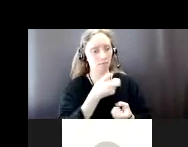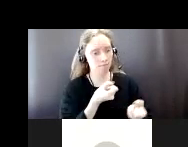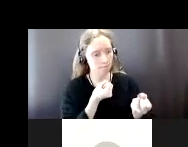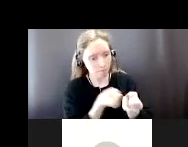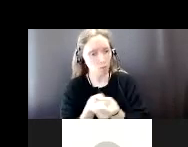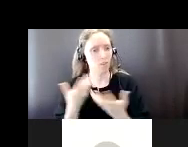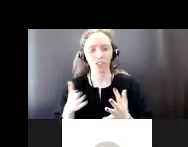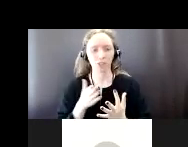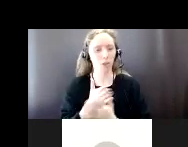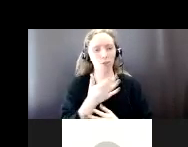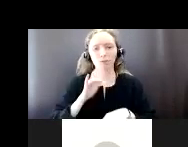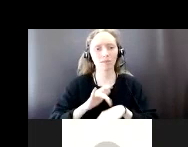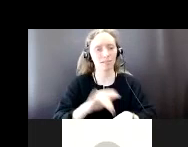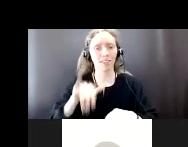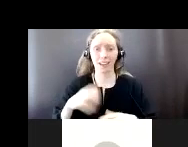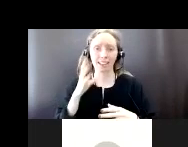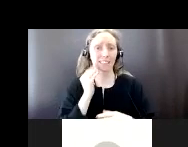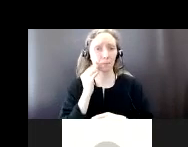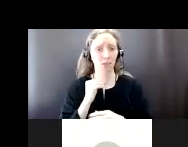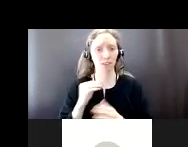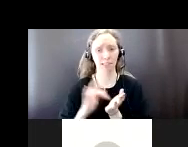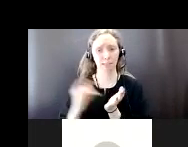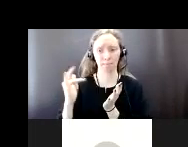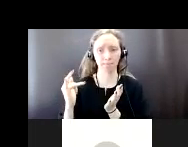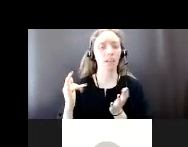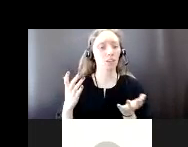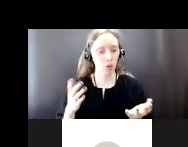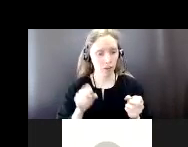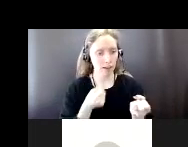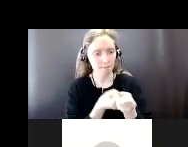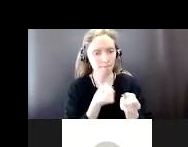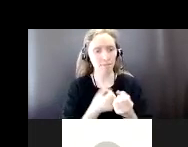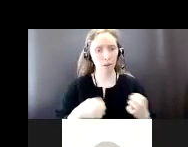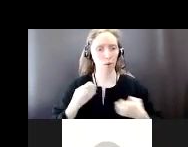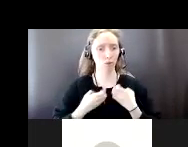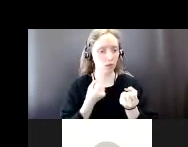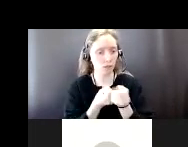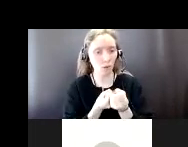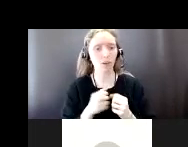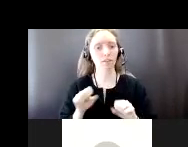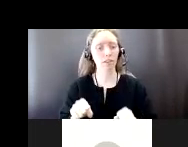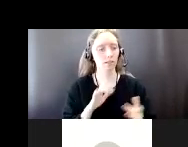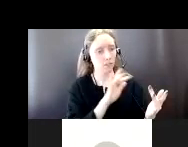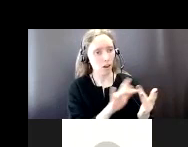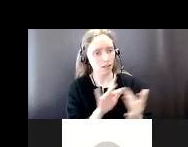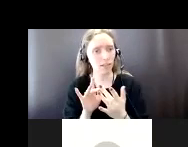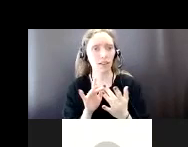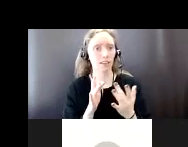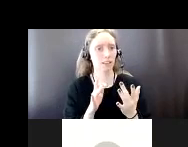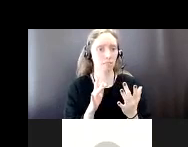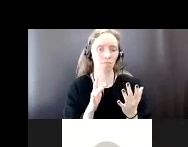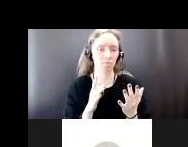sensitive to the needs of seniors. They can contact these victims as much as